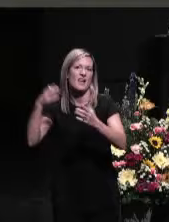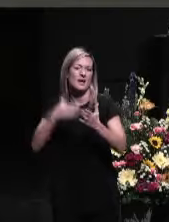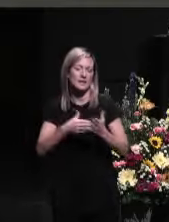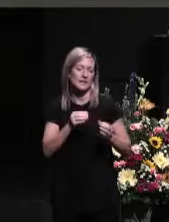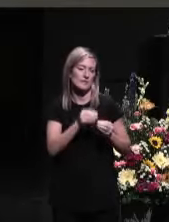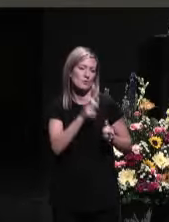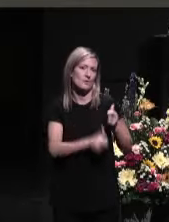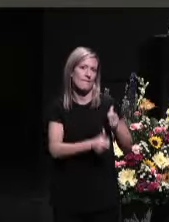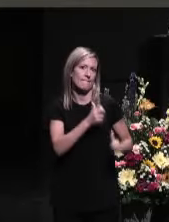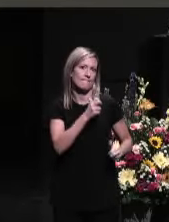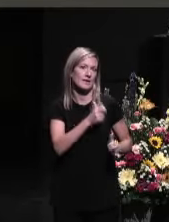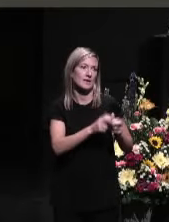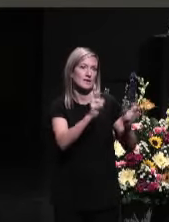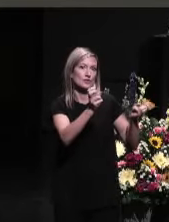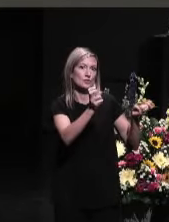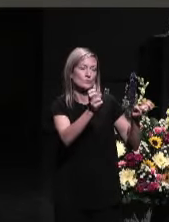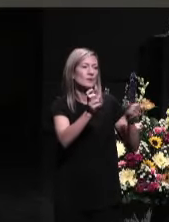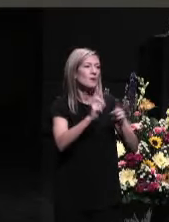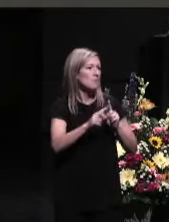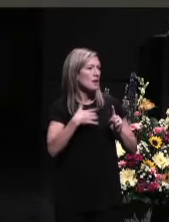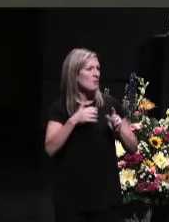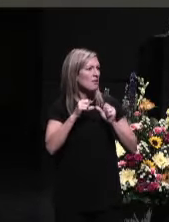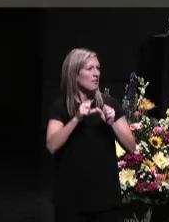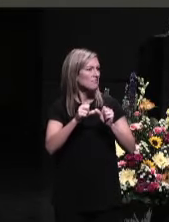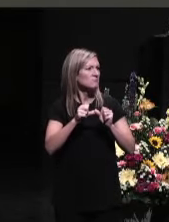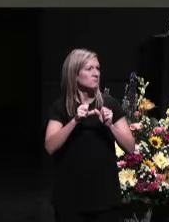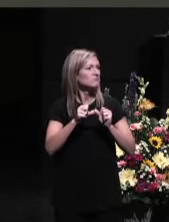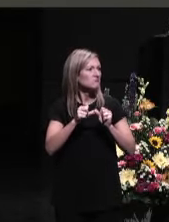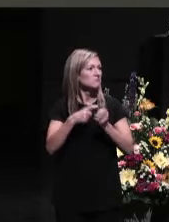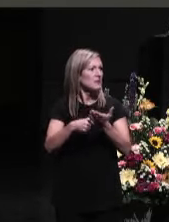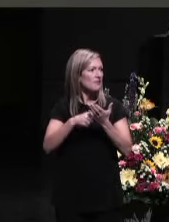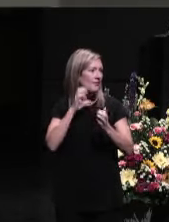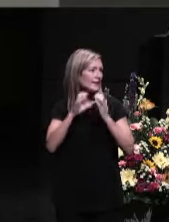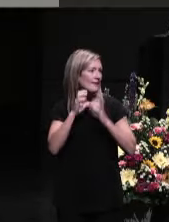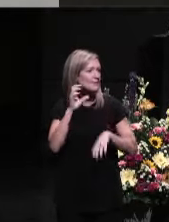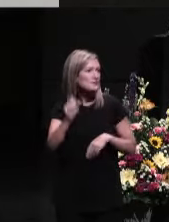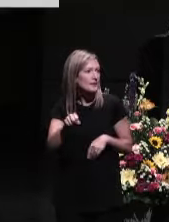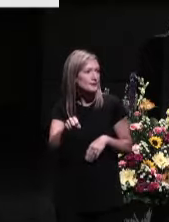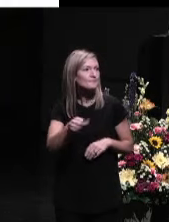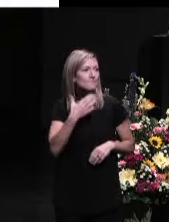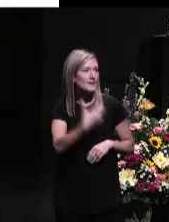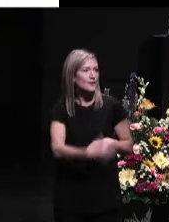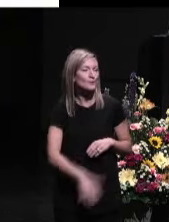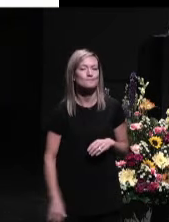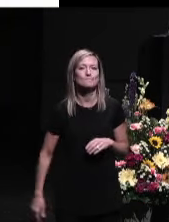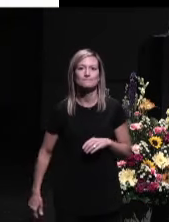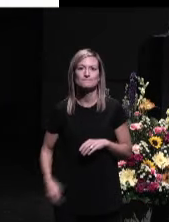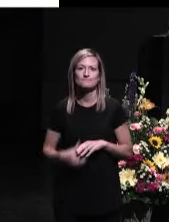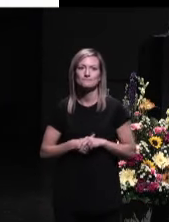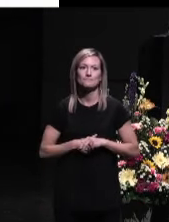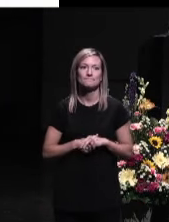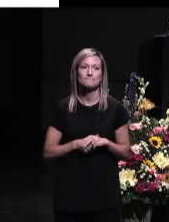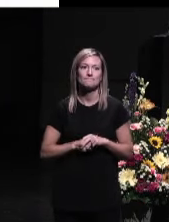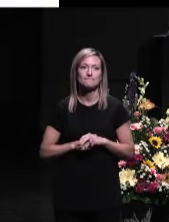agree. I like your thought. I'd like to continue the conversation, too. Thank you.